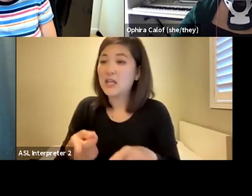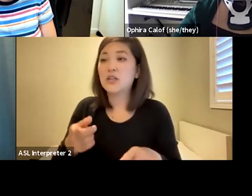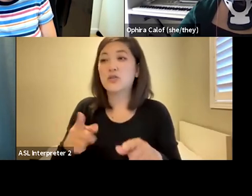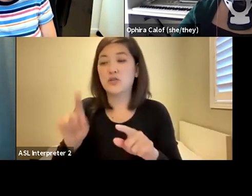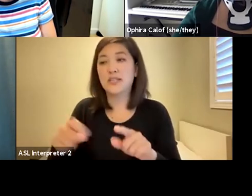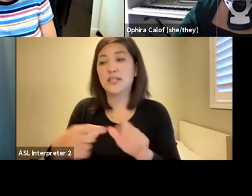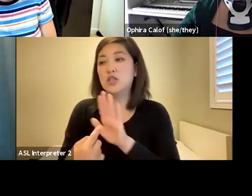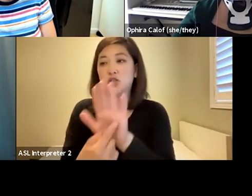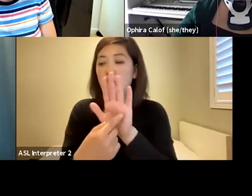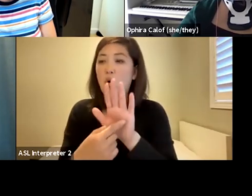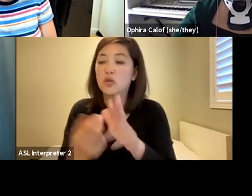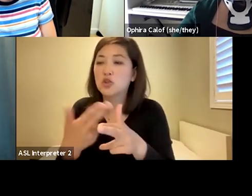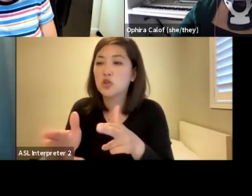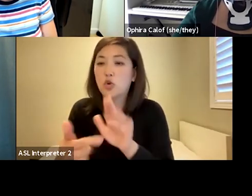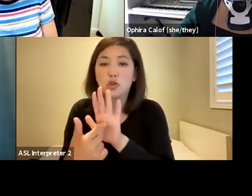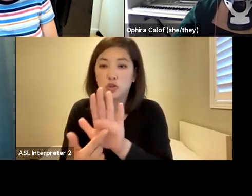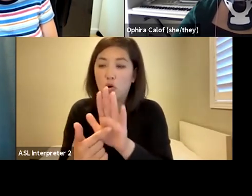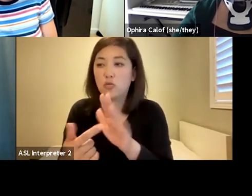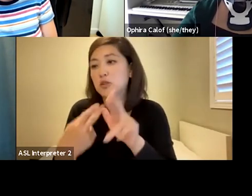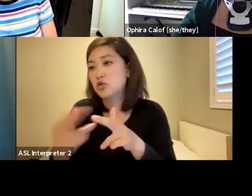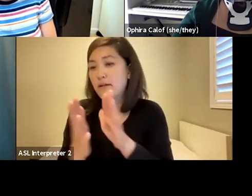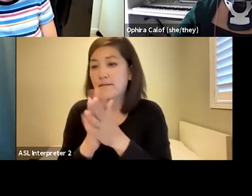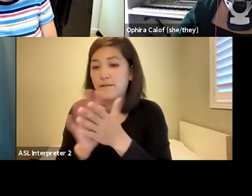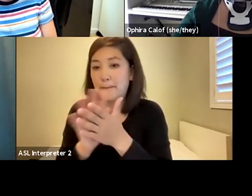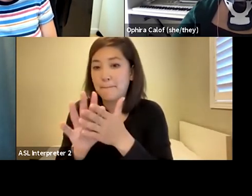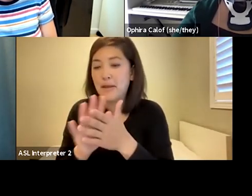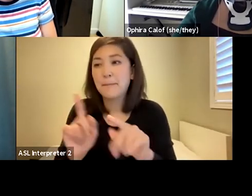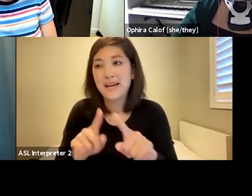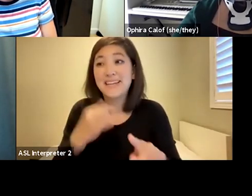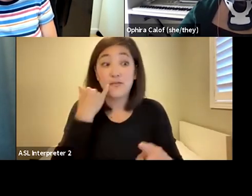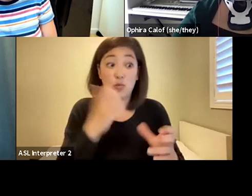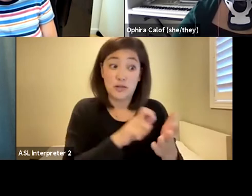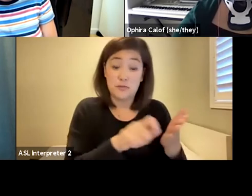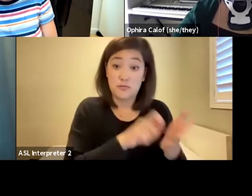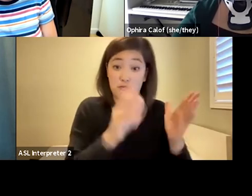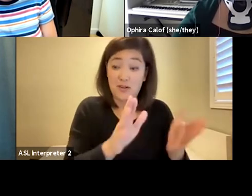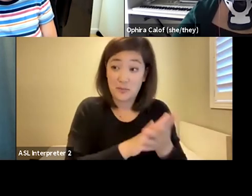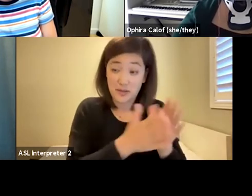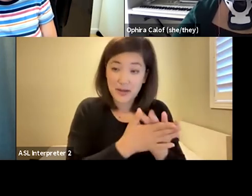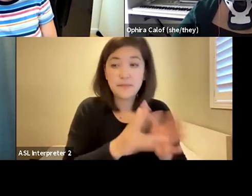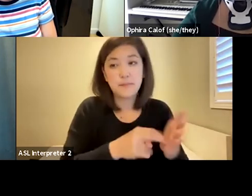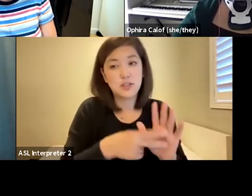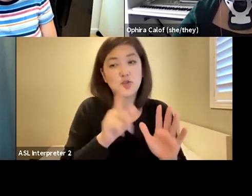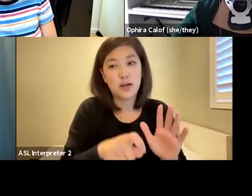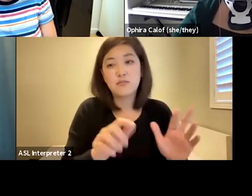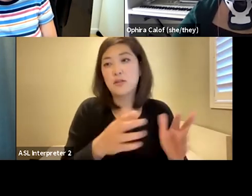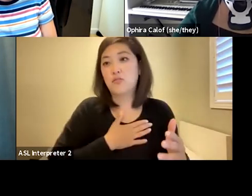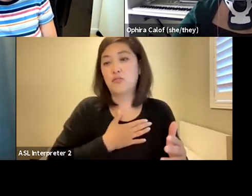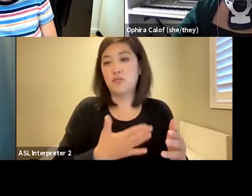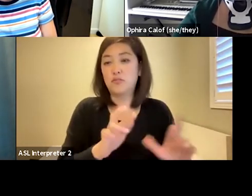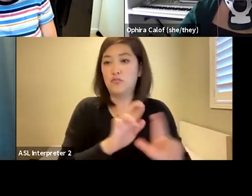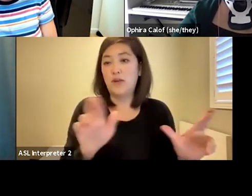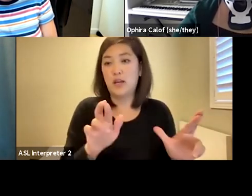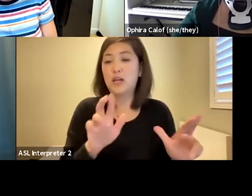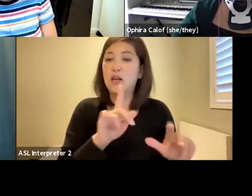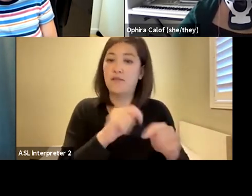have to be a team player if you want to be in this industry. So I guess I'd close it off with saying, ultimately